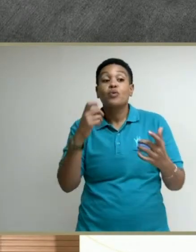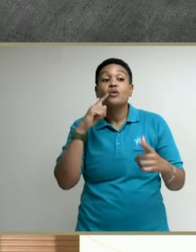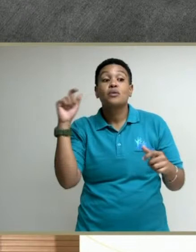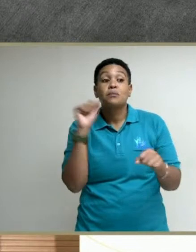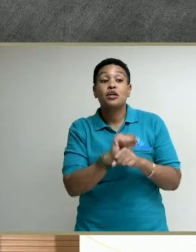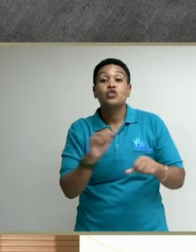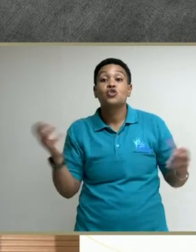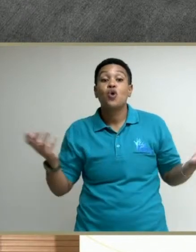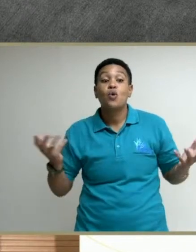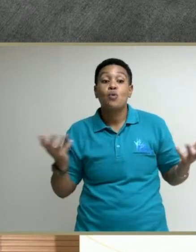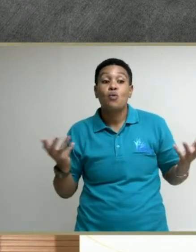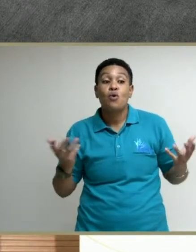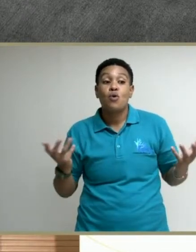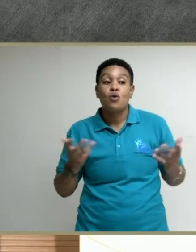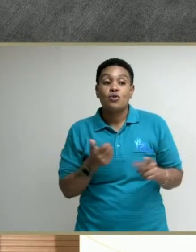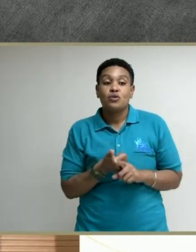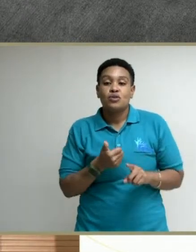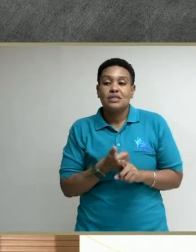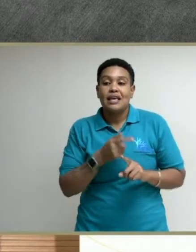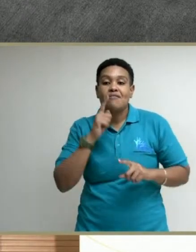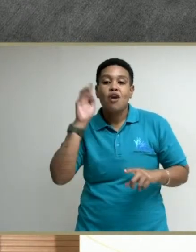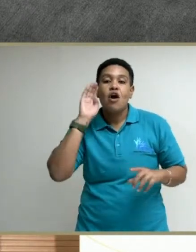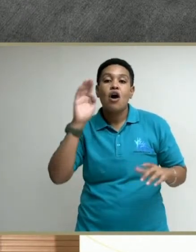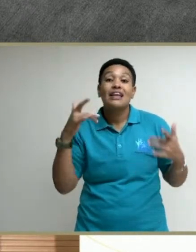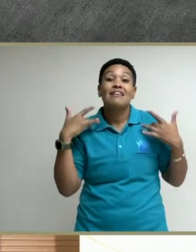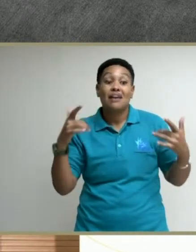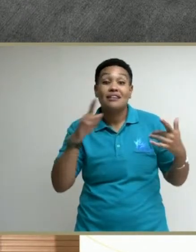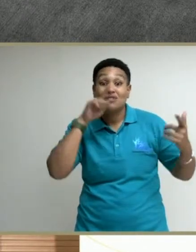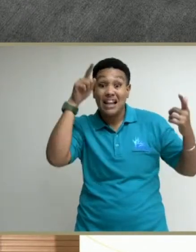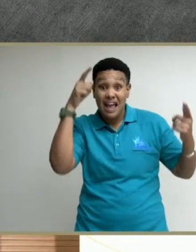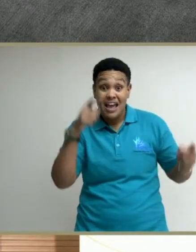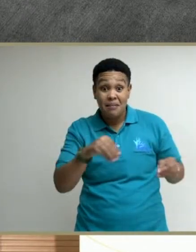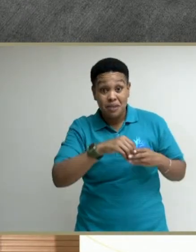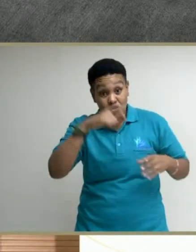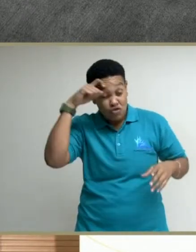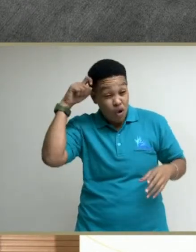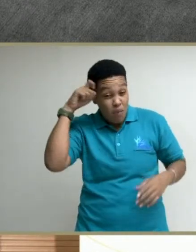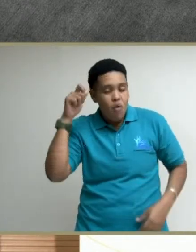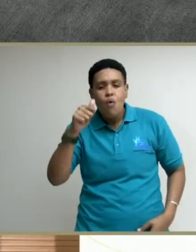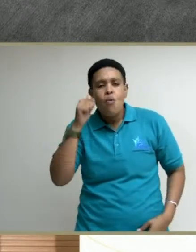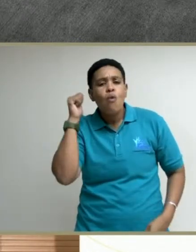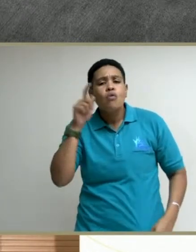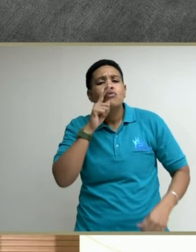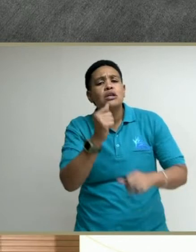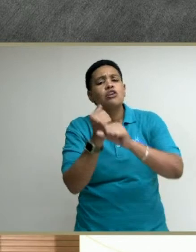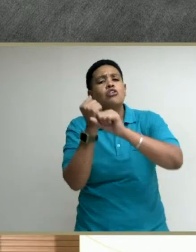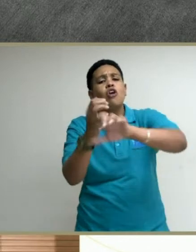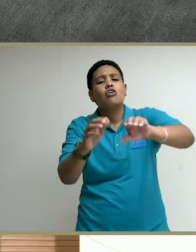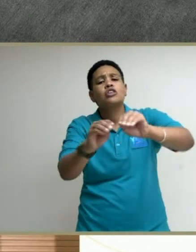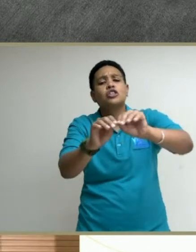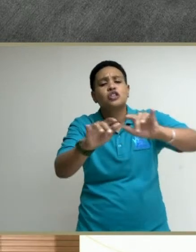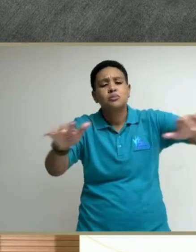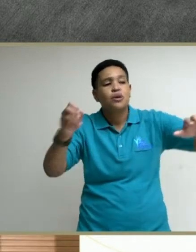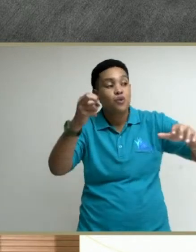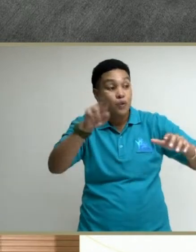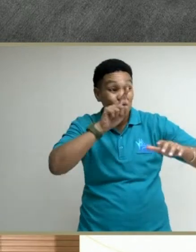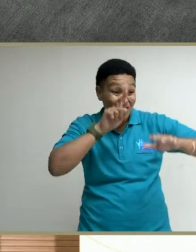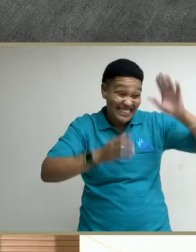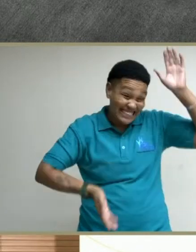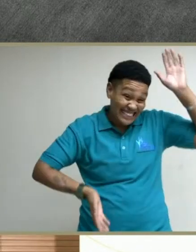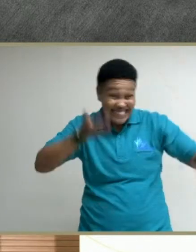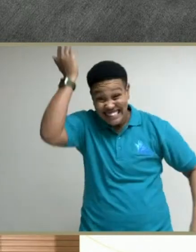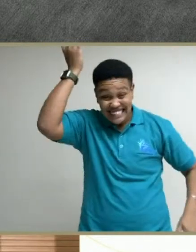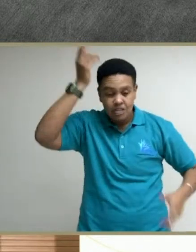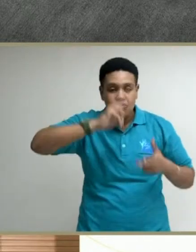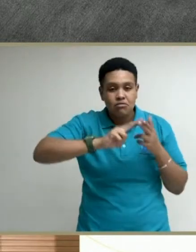ensure that all the events that occur in summer would not be causing a spread or a surge in the